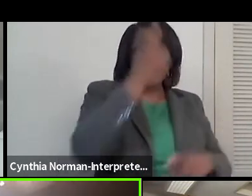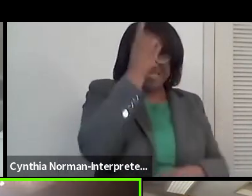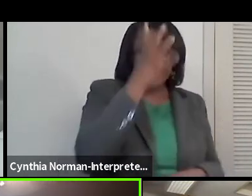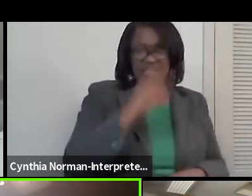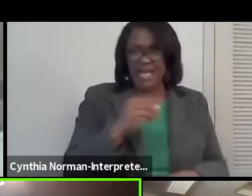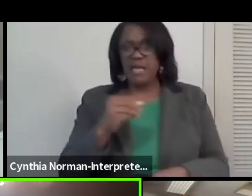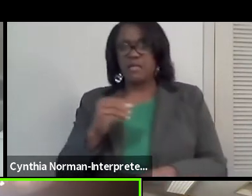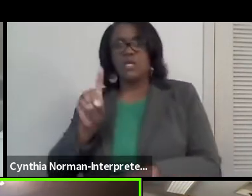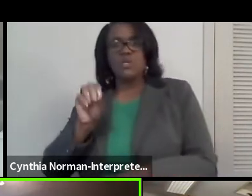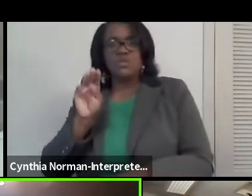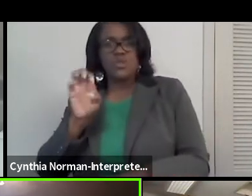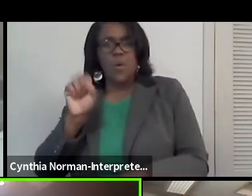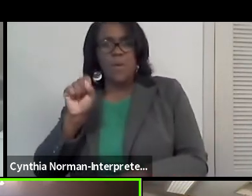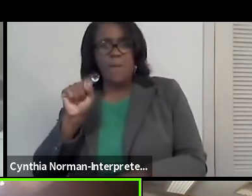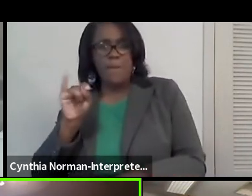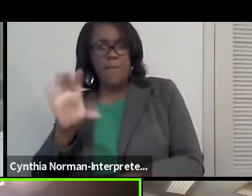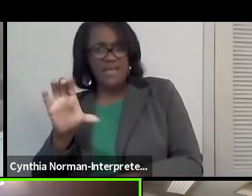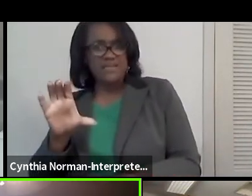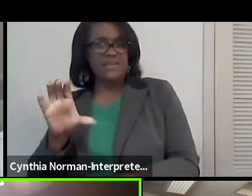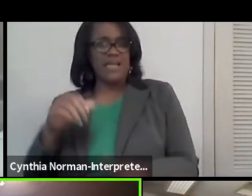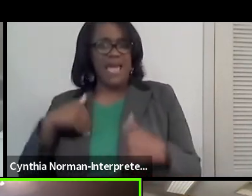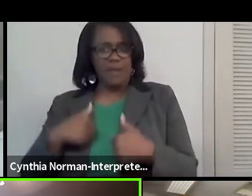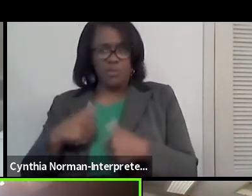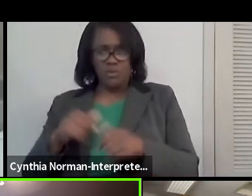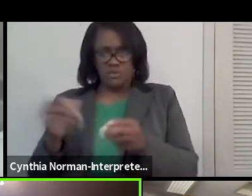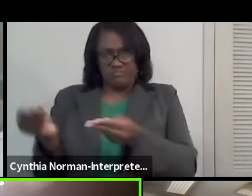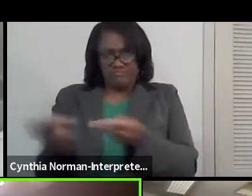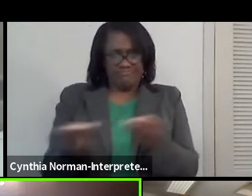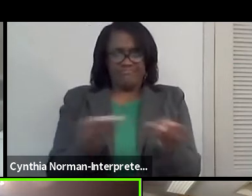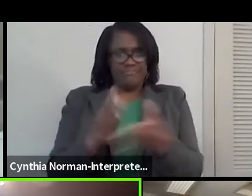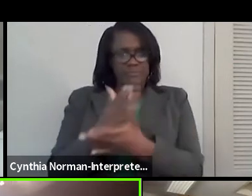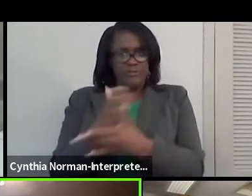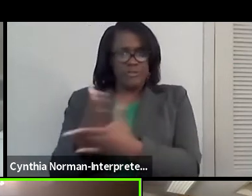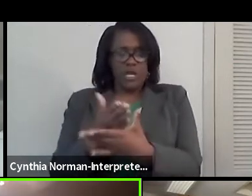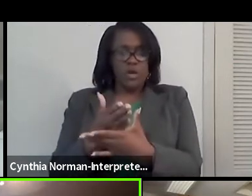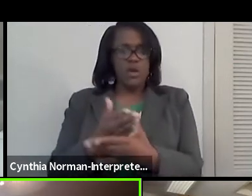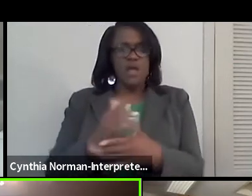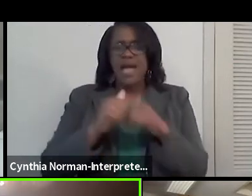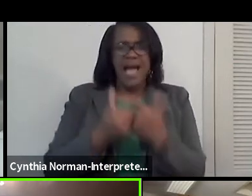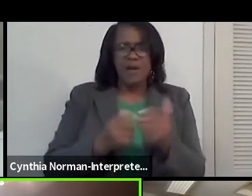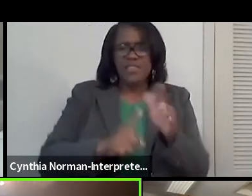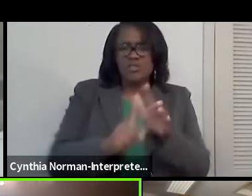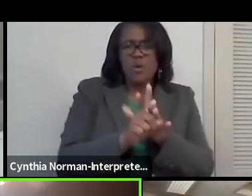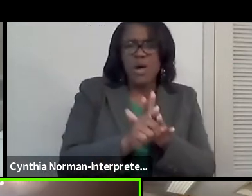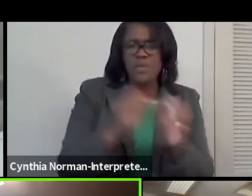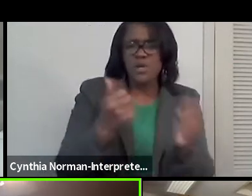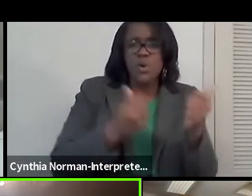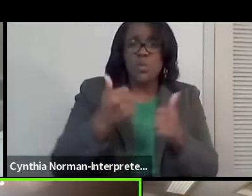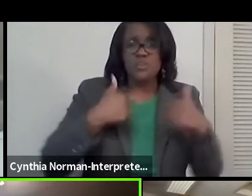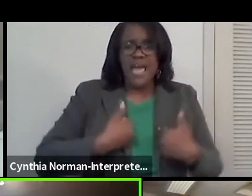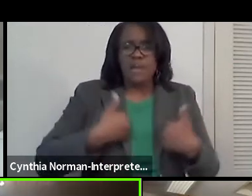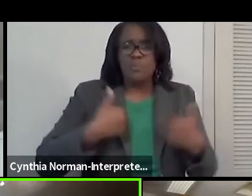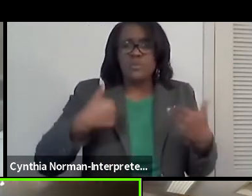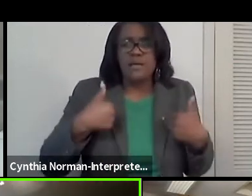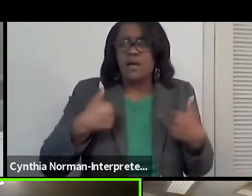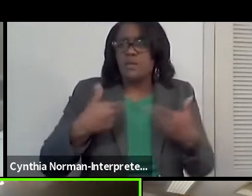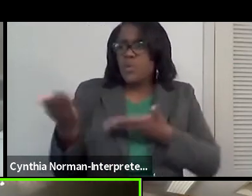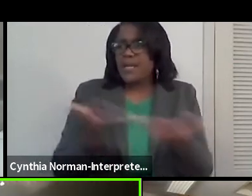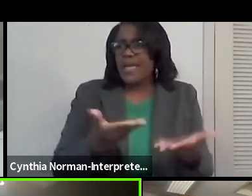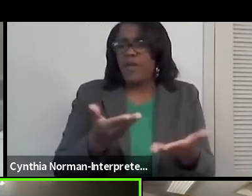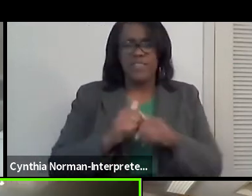were looking at where those tick-borne species were originating, which specific mammal populations were carrying those, and how that related